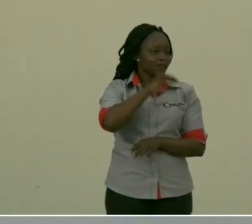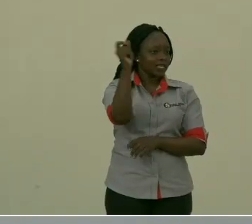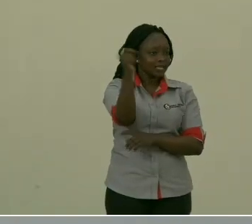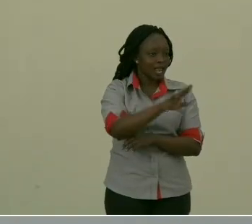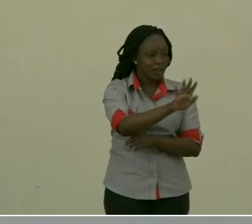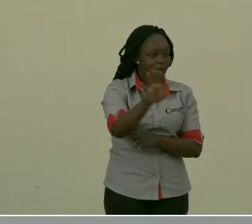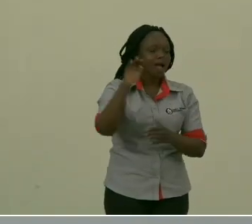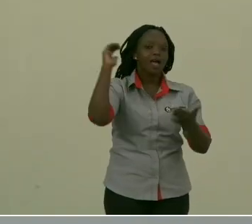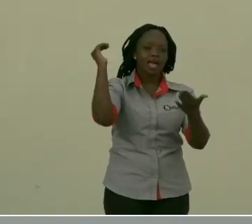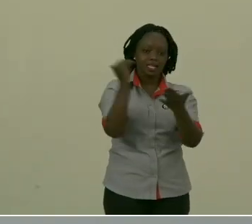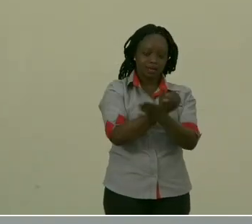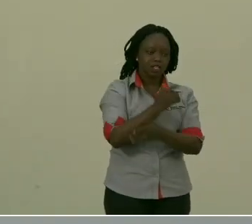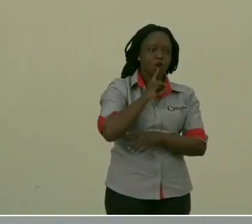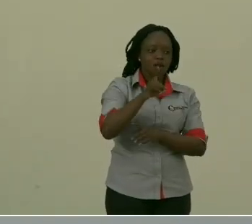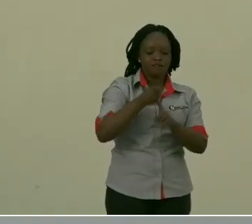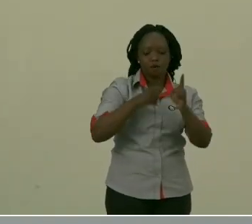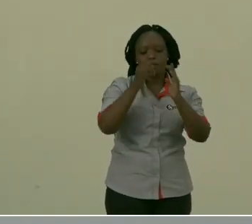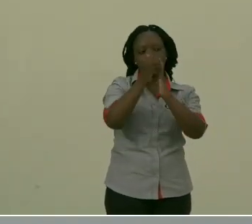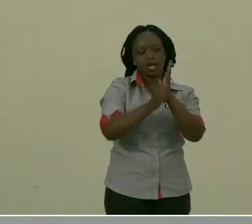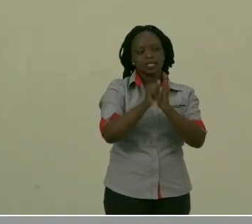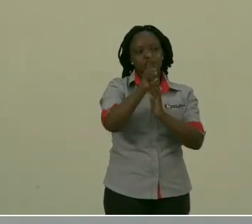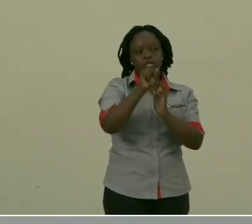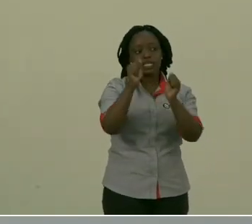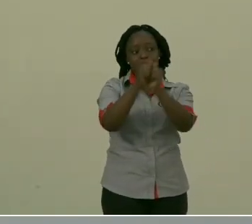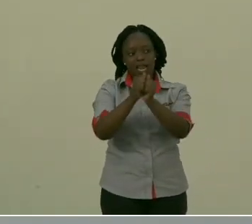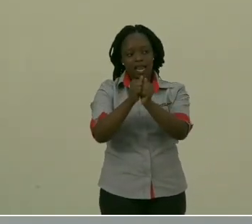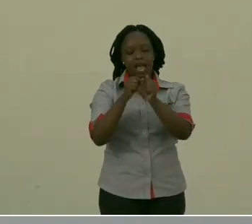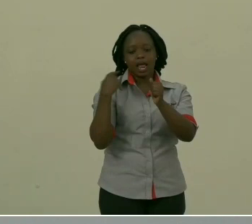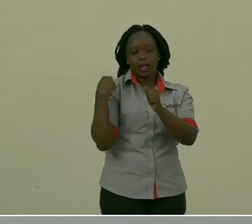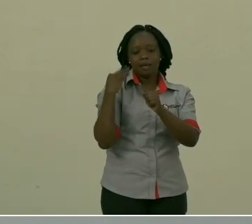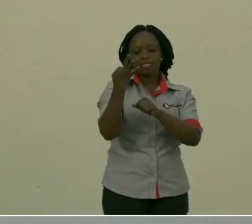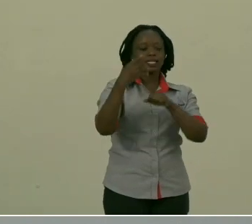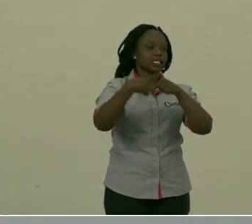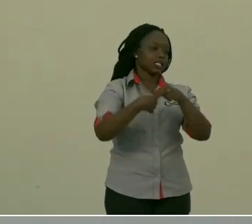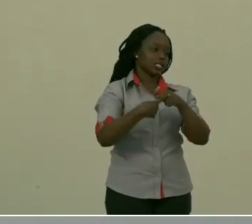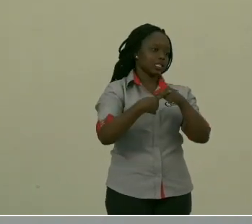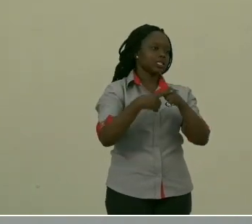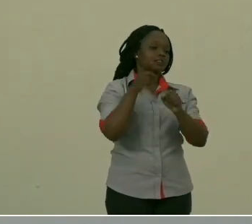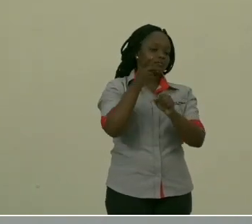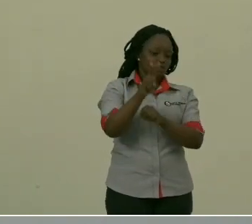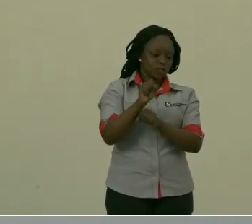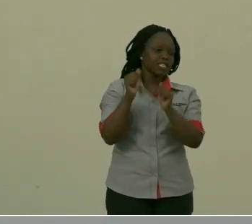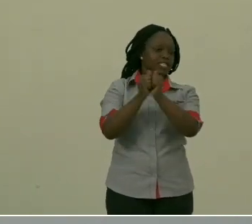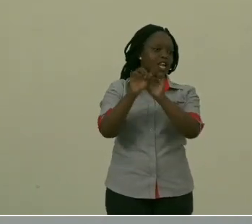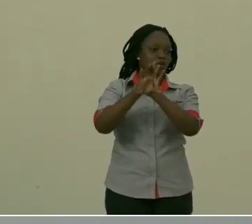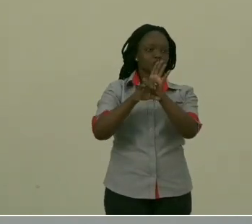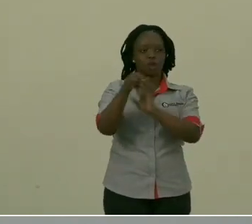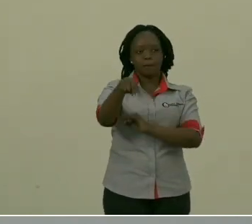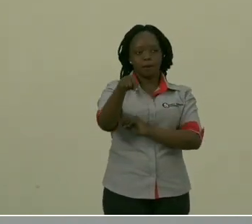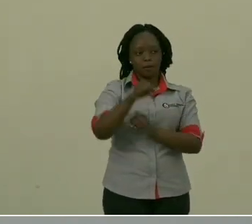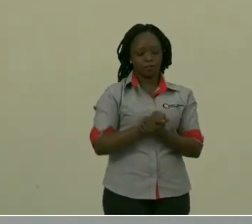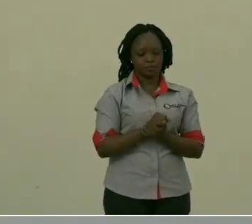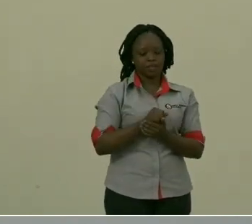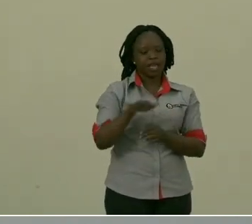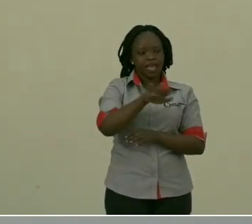and Exemptions Order 2010, Legal Notice Number 36 of 2010. Also in line